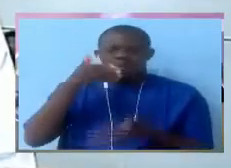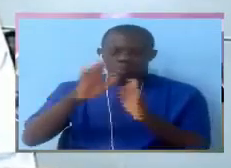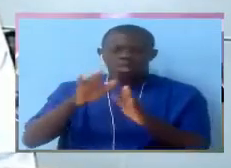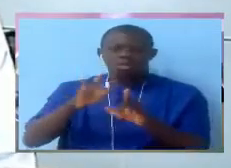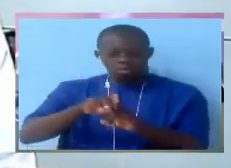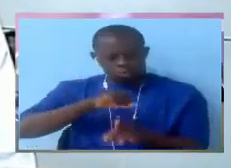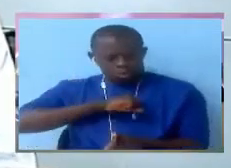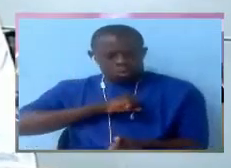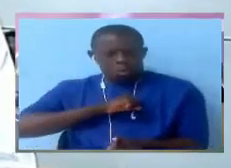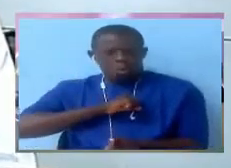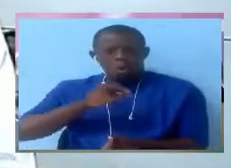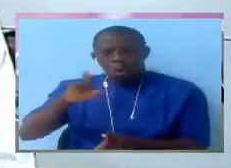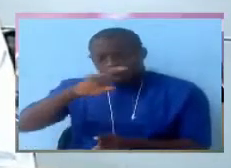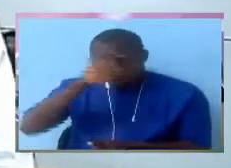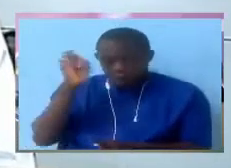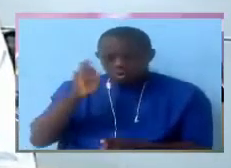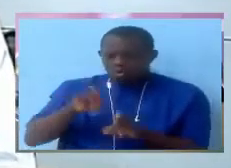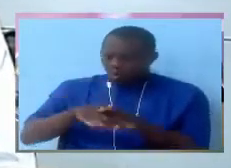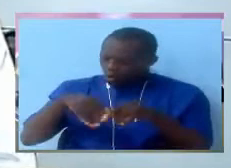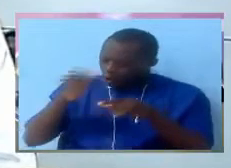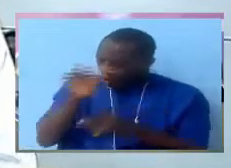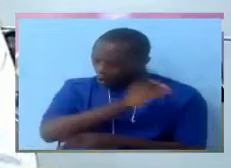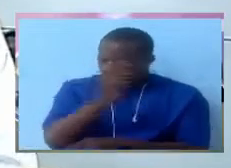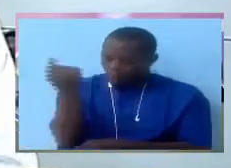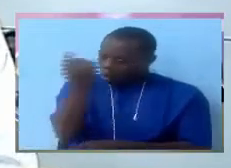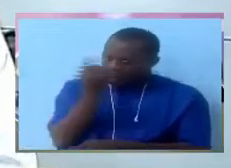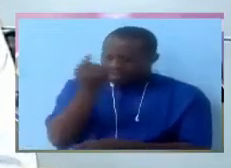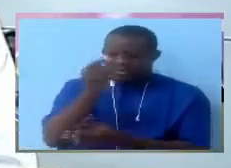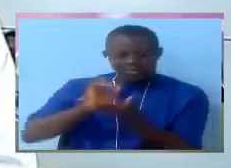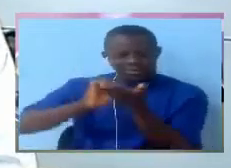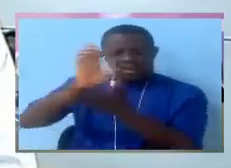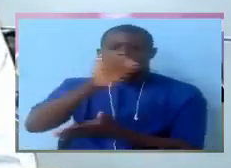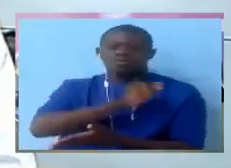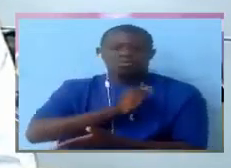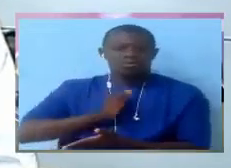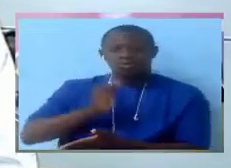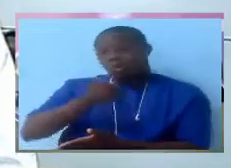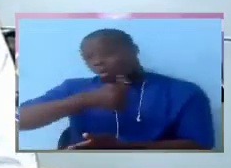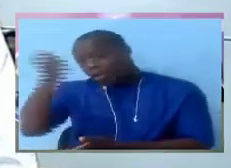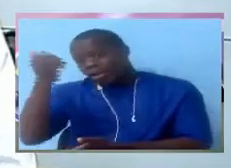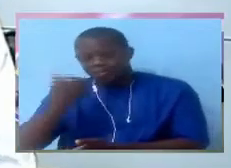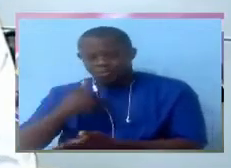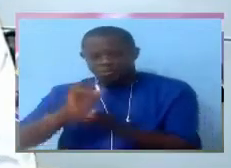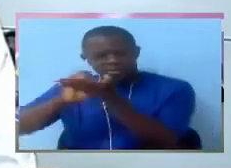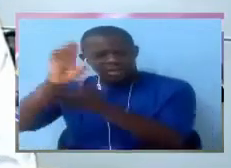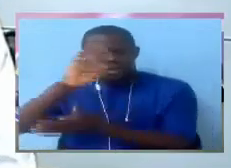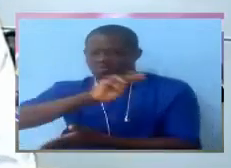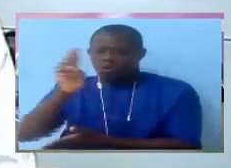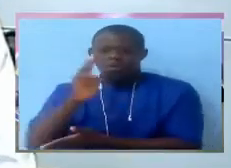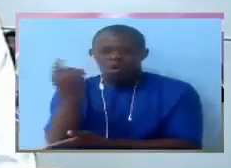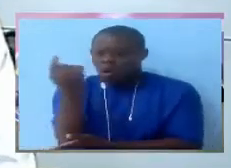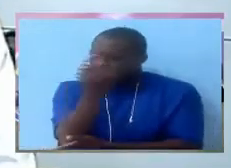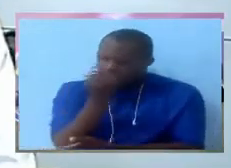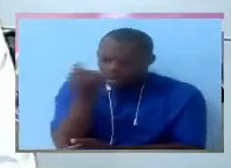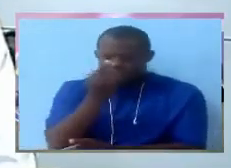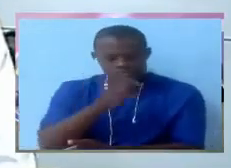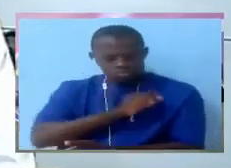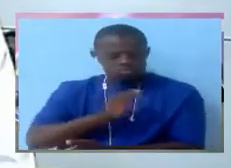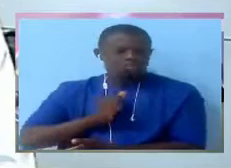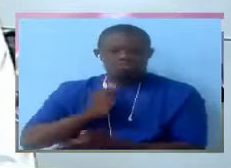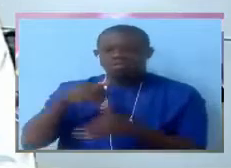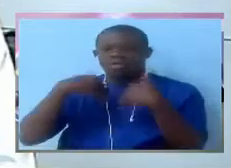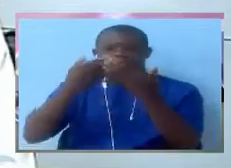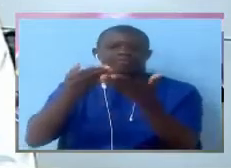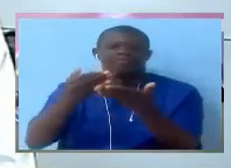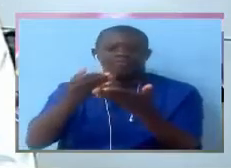I apologize. I believe our office, us. What we do is those assignments that are only delegated to